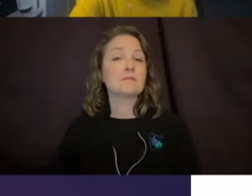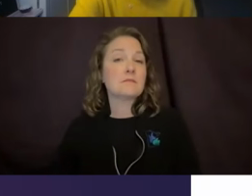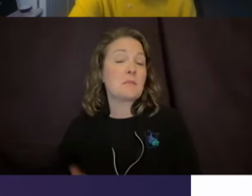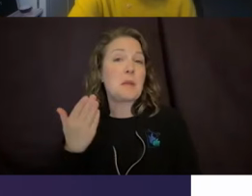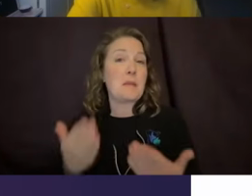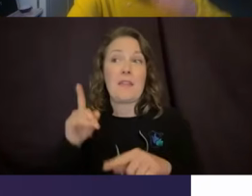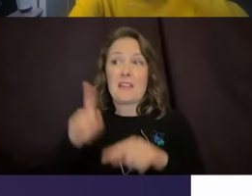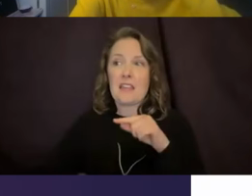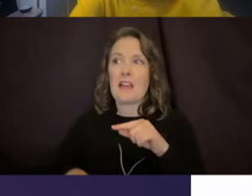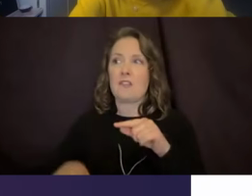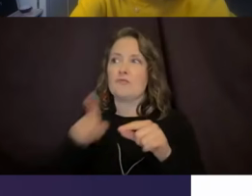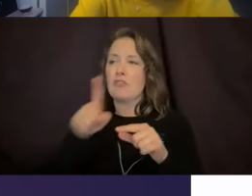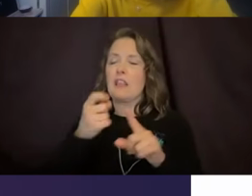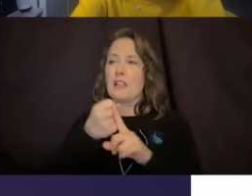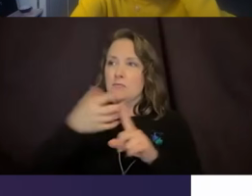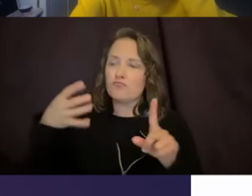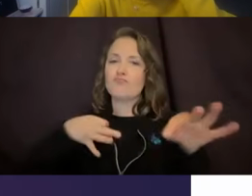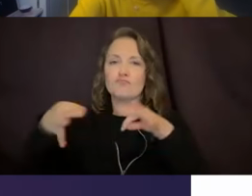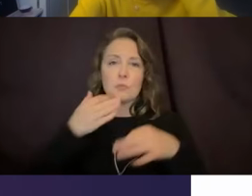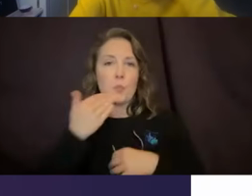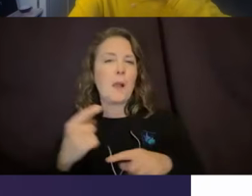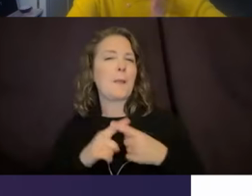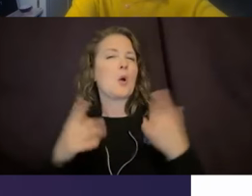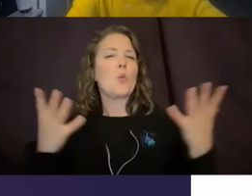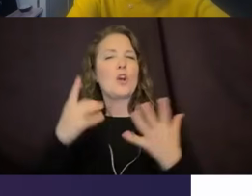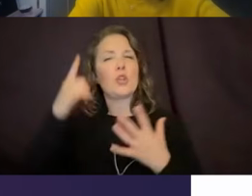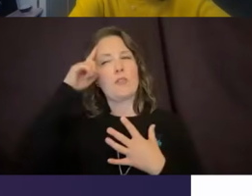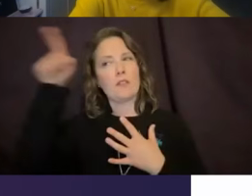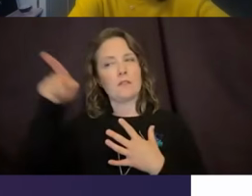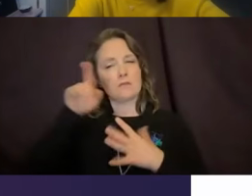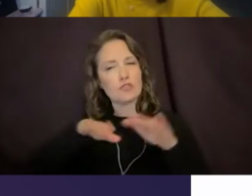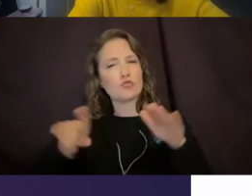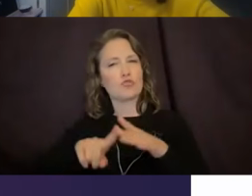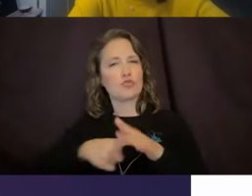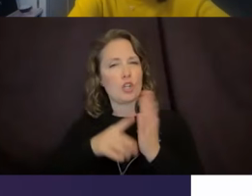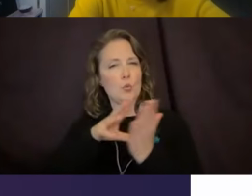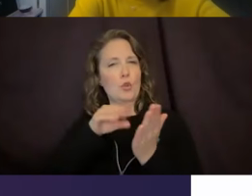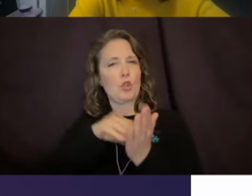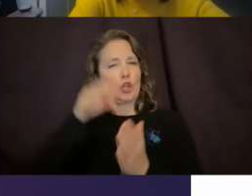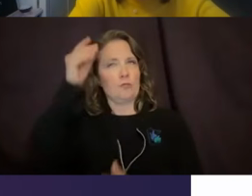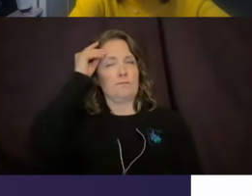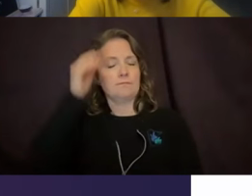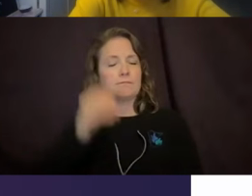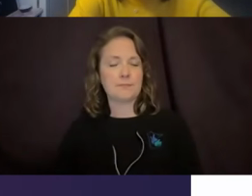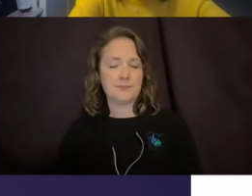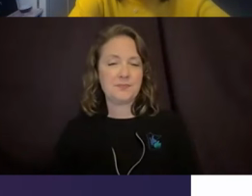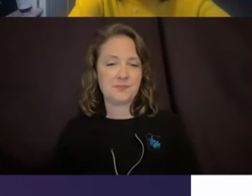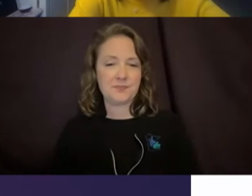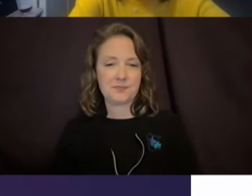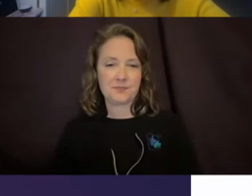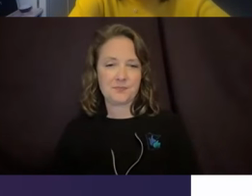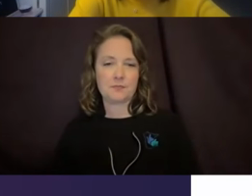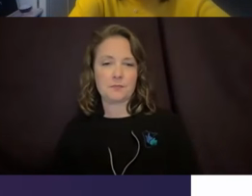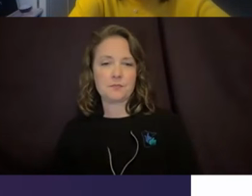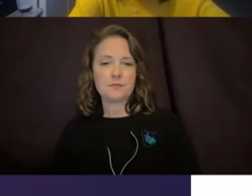to verbalize them or explain them to people. What might they start to learn over time if they are in a home that is abusive?